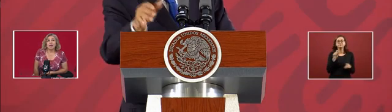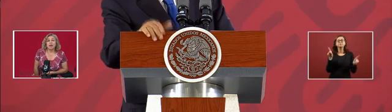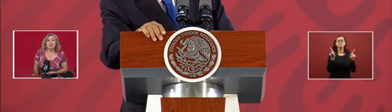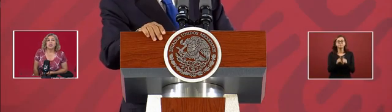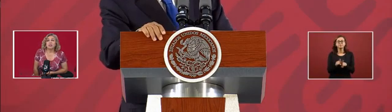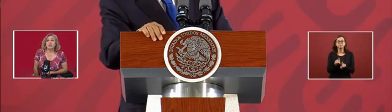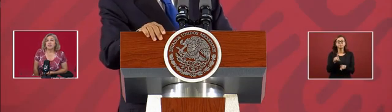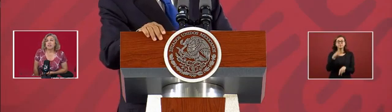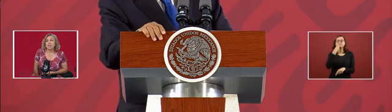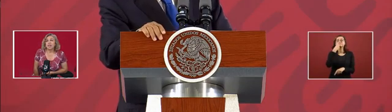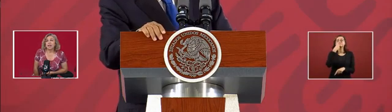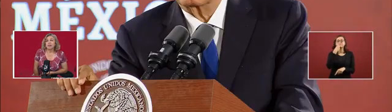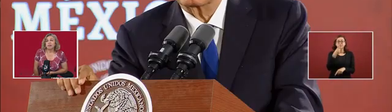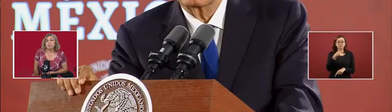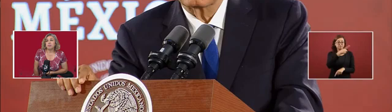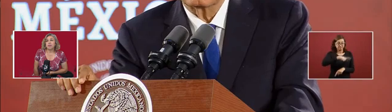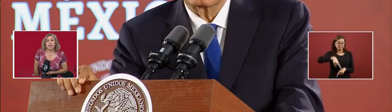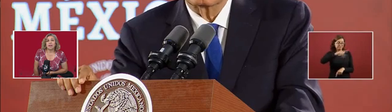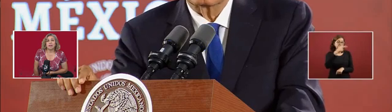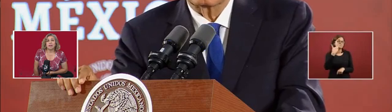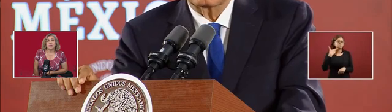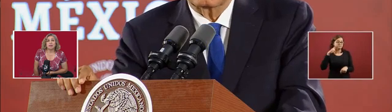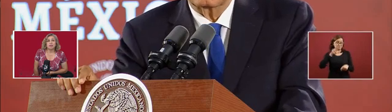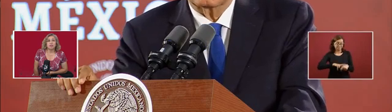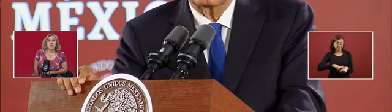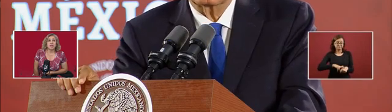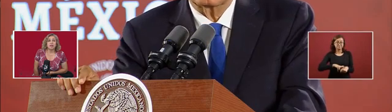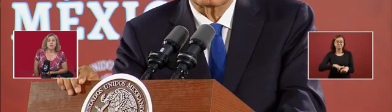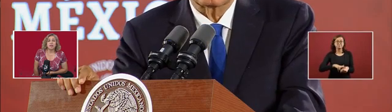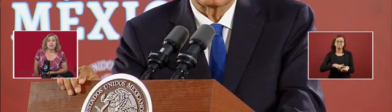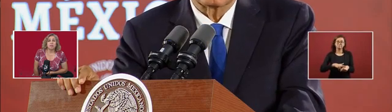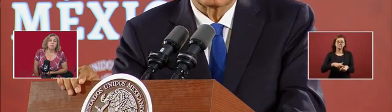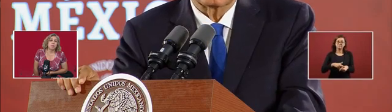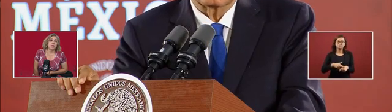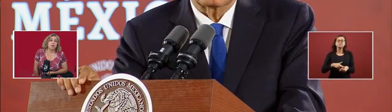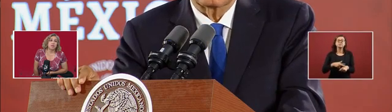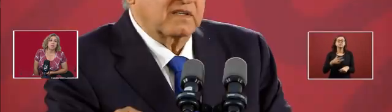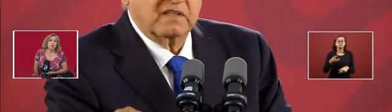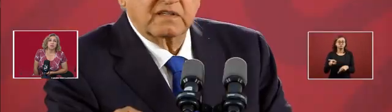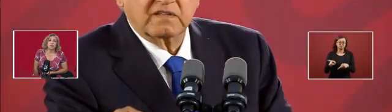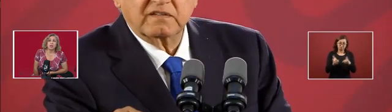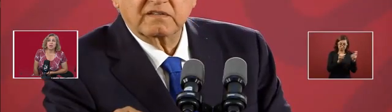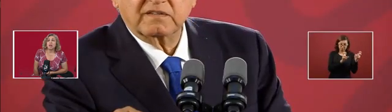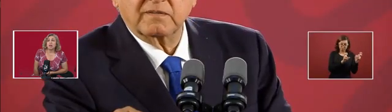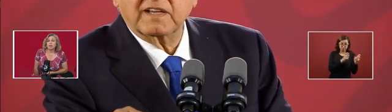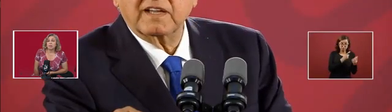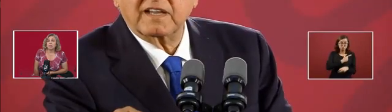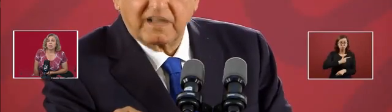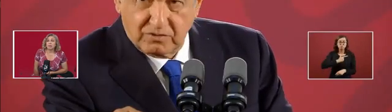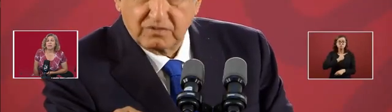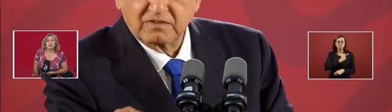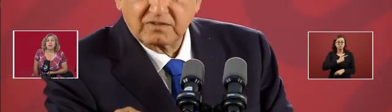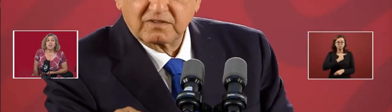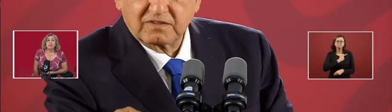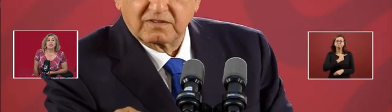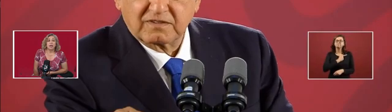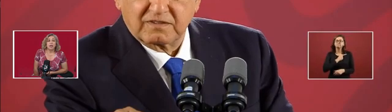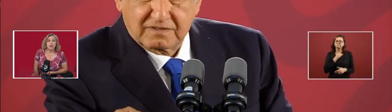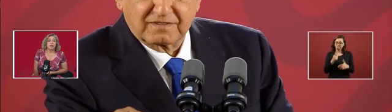as I dicen, speak no to them, sabemos they por tell qué us why no se nos ha entregado la they beca. have El not given presidente us our había money. dicho que a The partir del 1 president de said diciembre that la by this